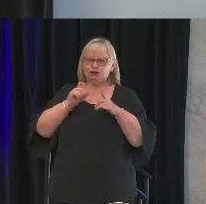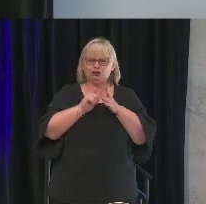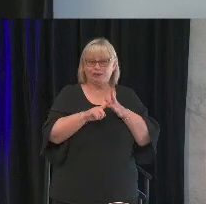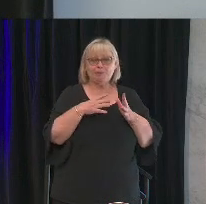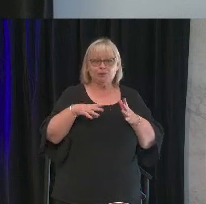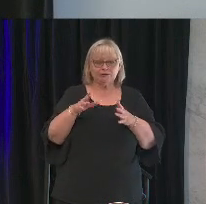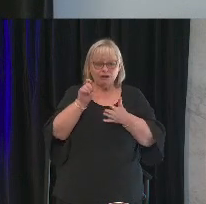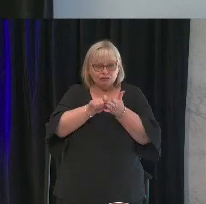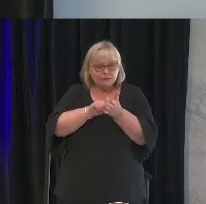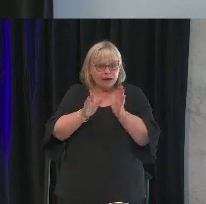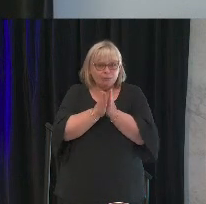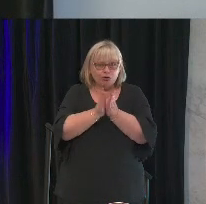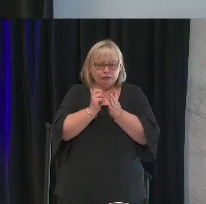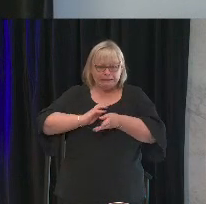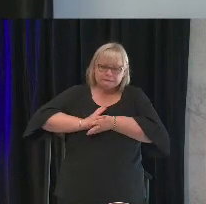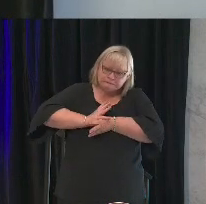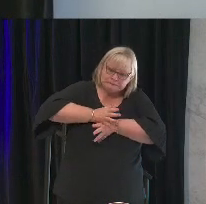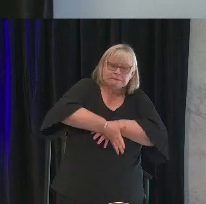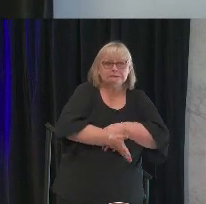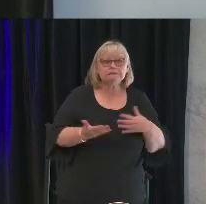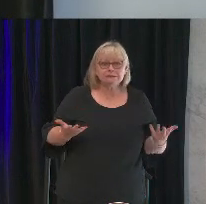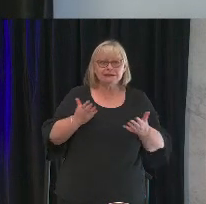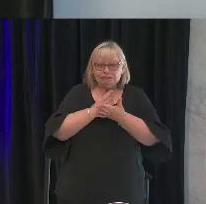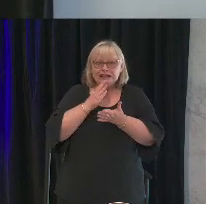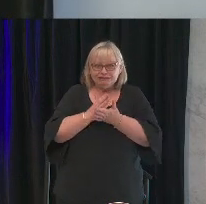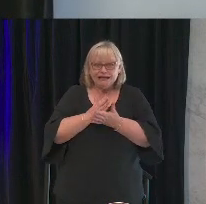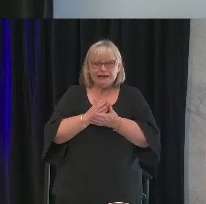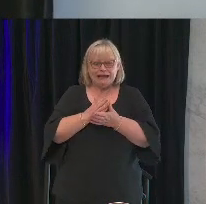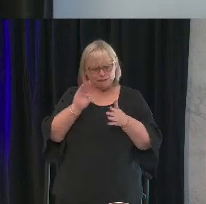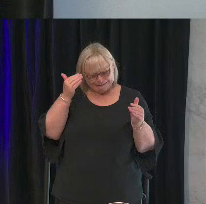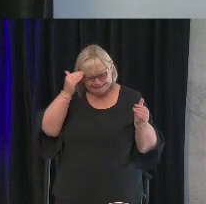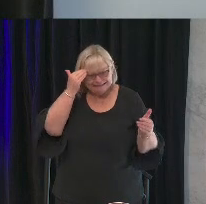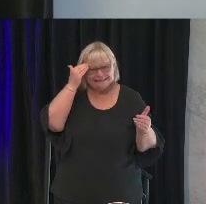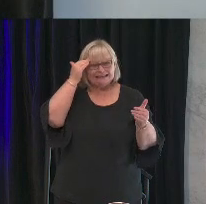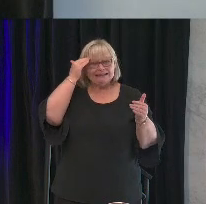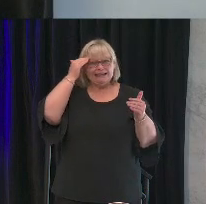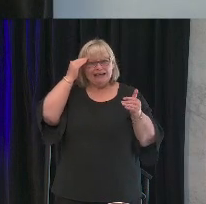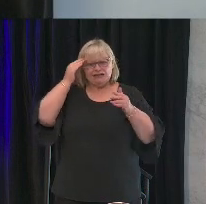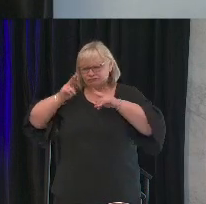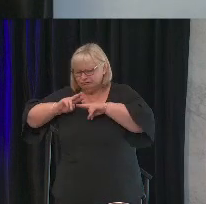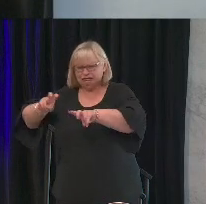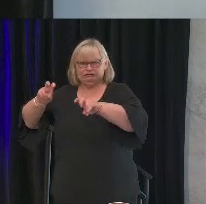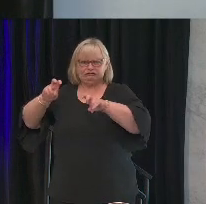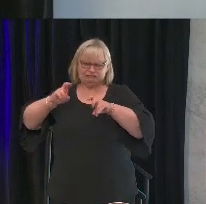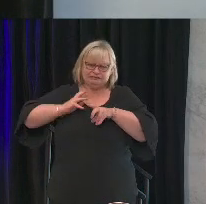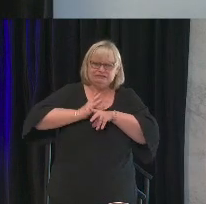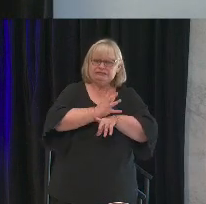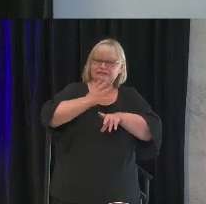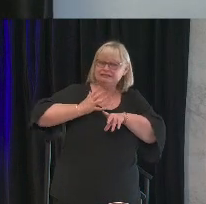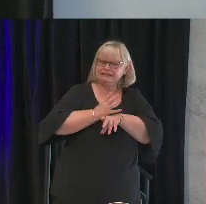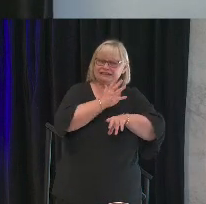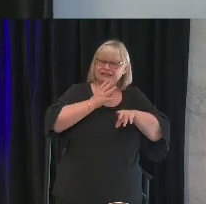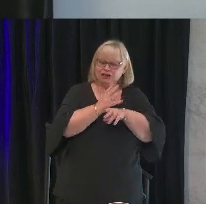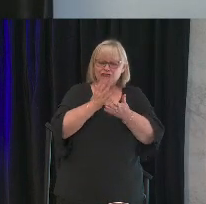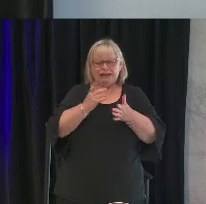takes an enormous amount of work. It needs sustained intellectual effort and